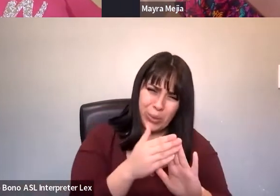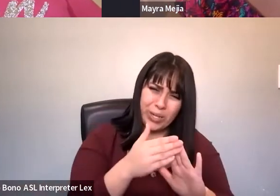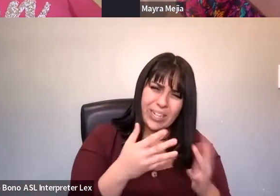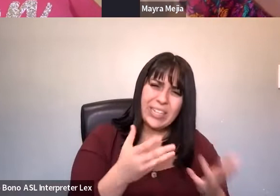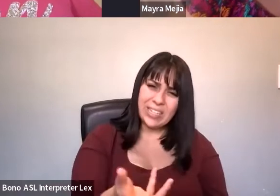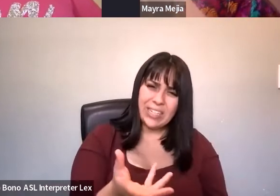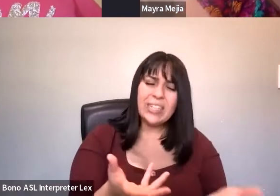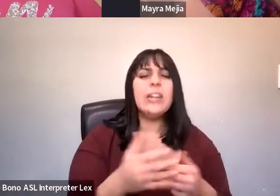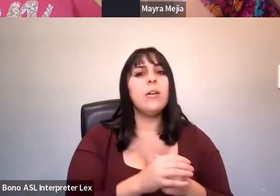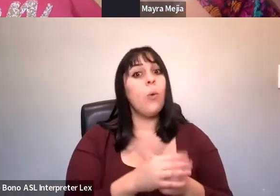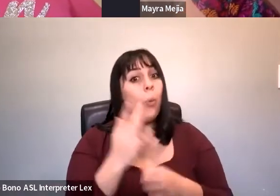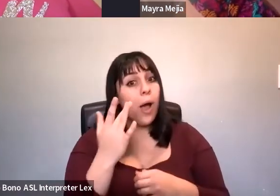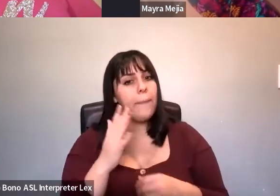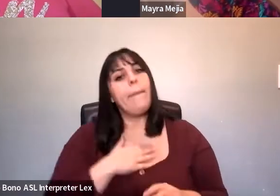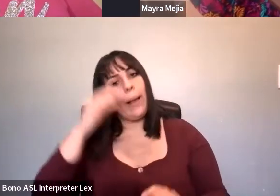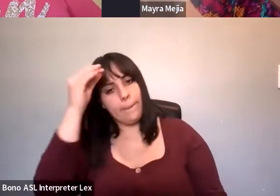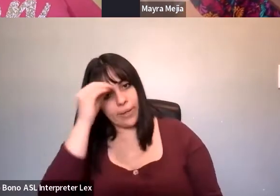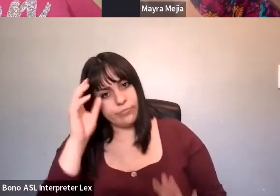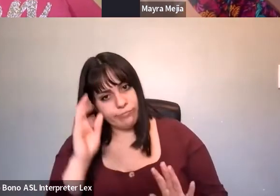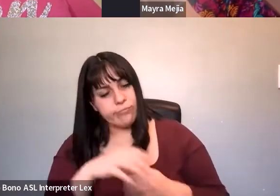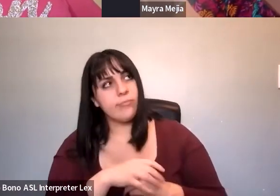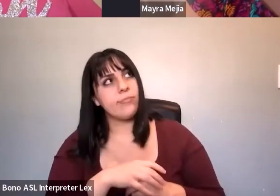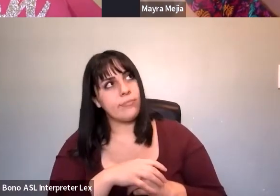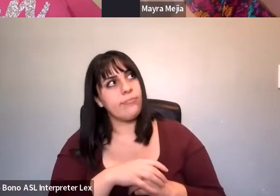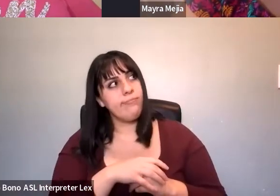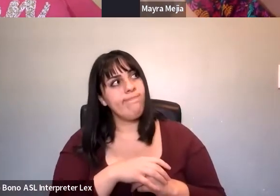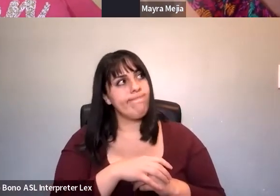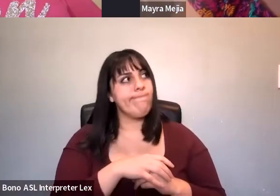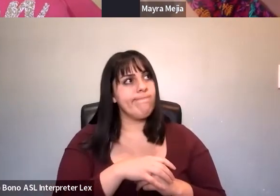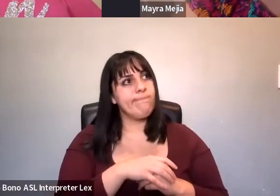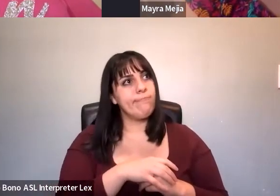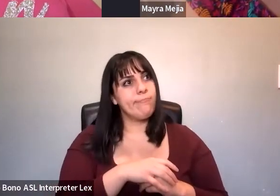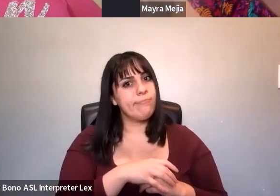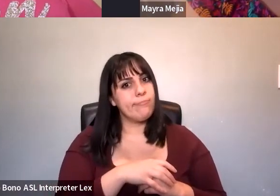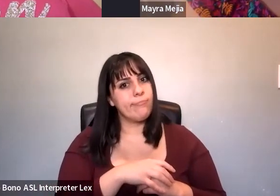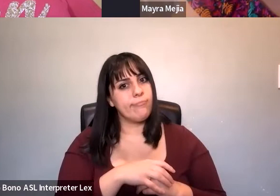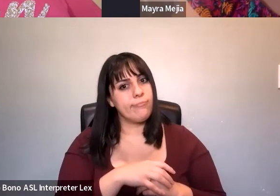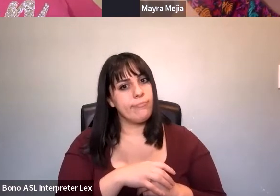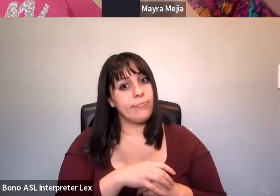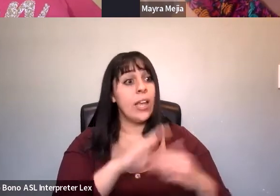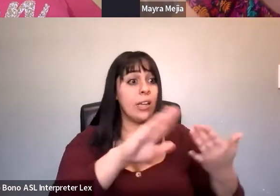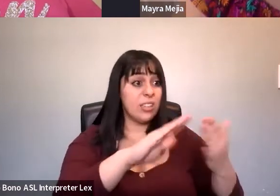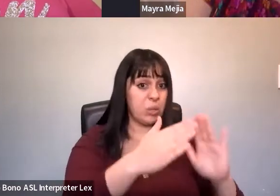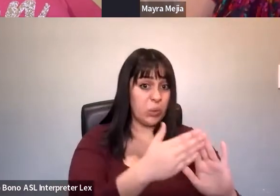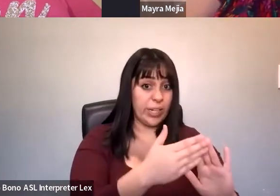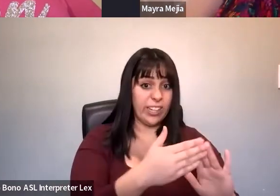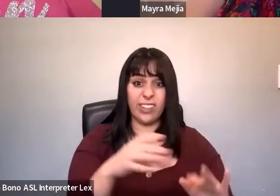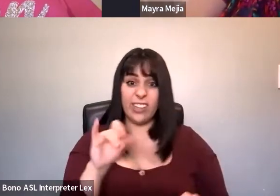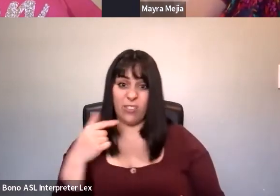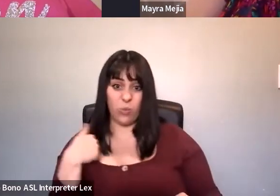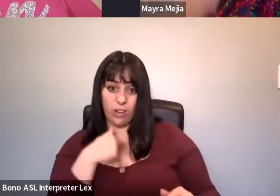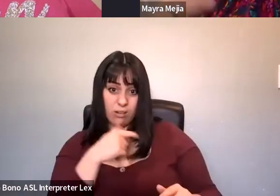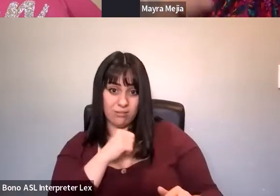because in my opinion, without community, we're nothing. Like,